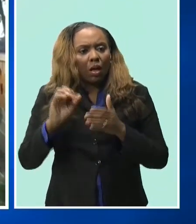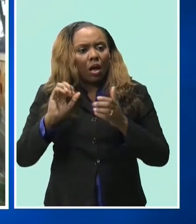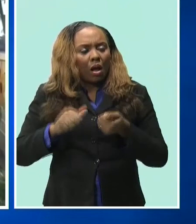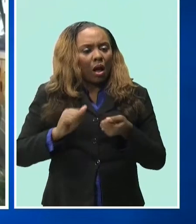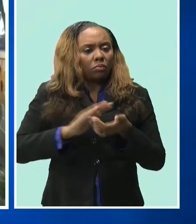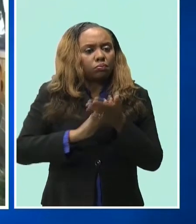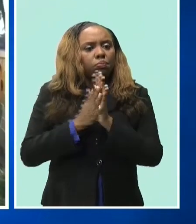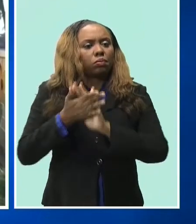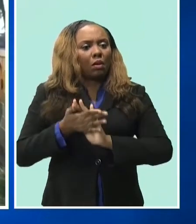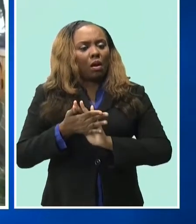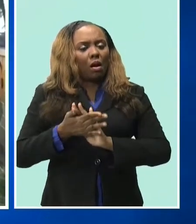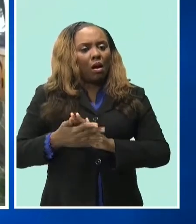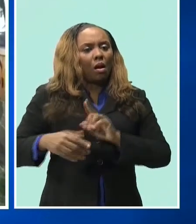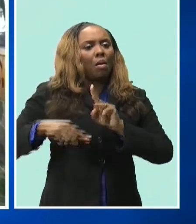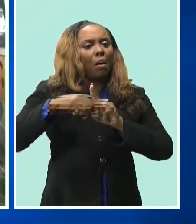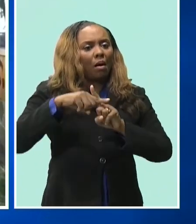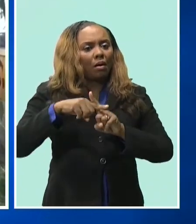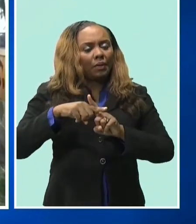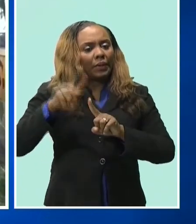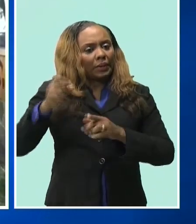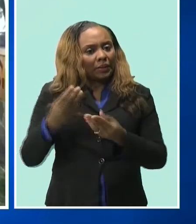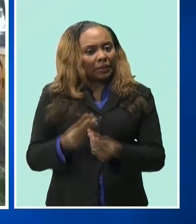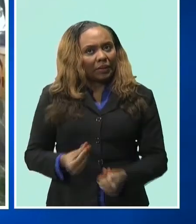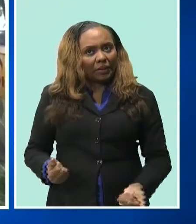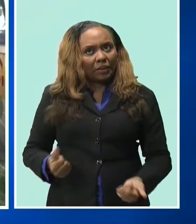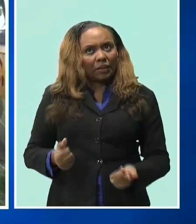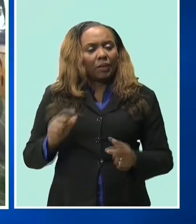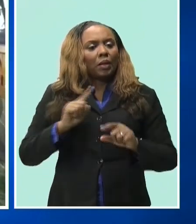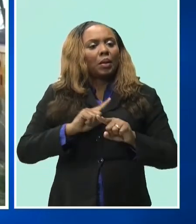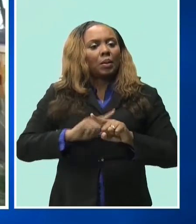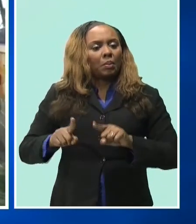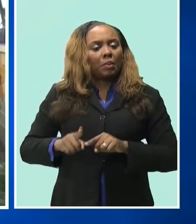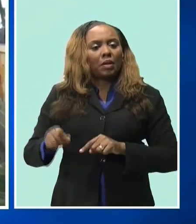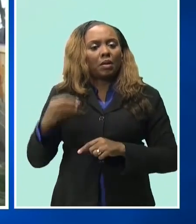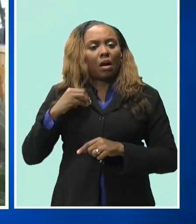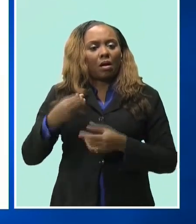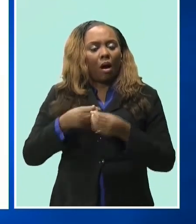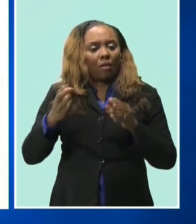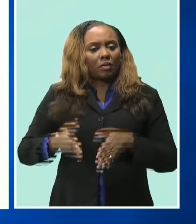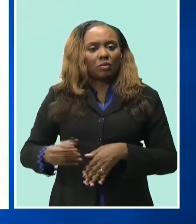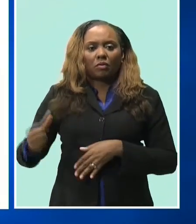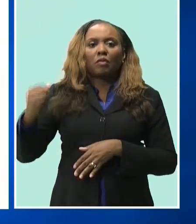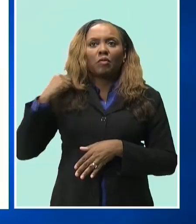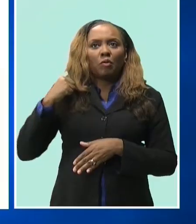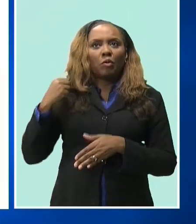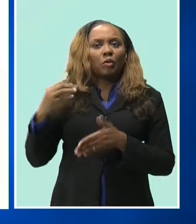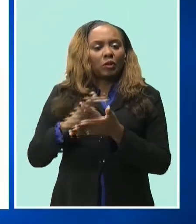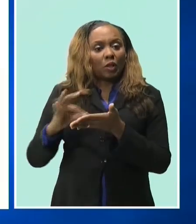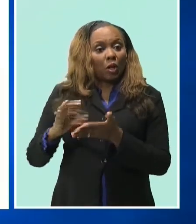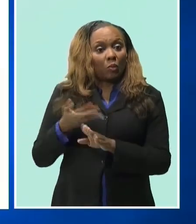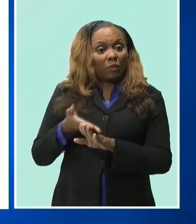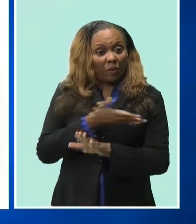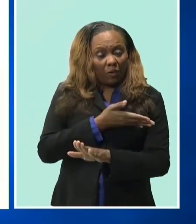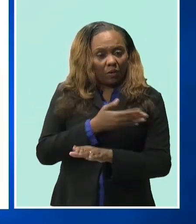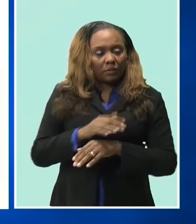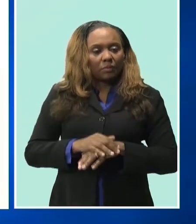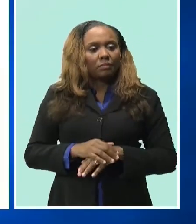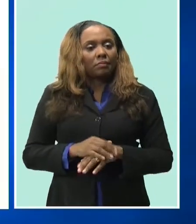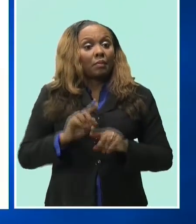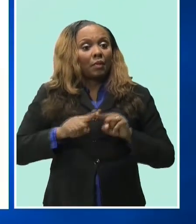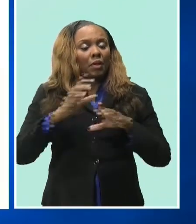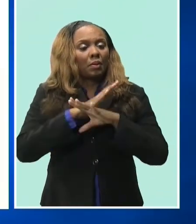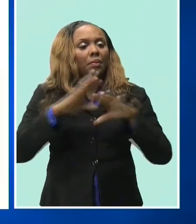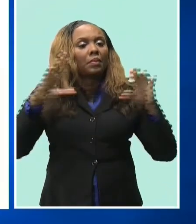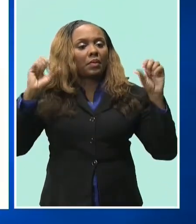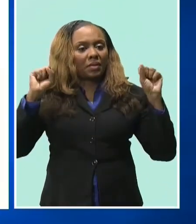and 6, amongst others, which was refused by returning officers. The coalition said it was President David Granger